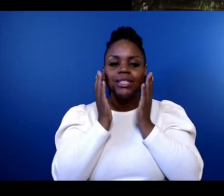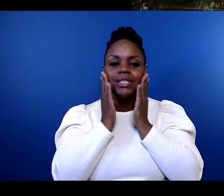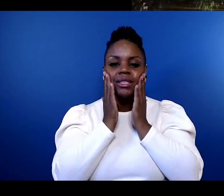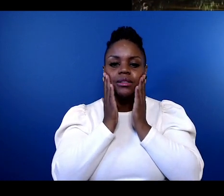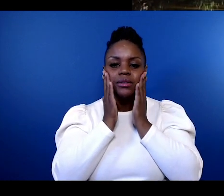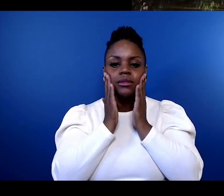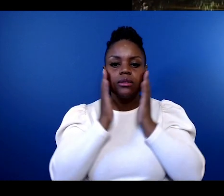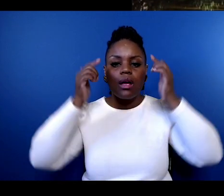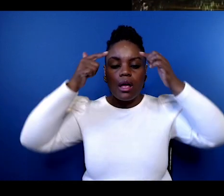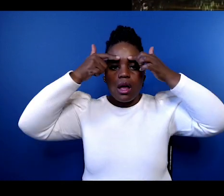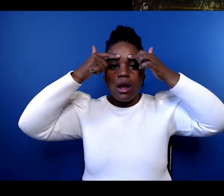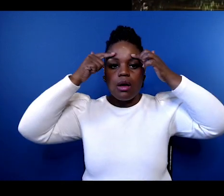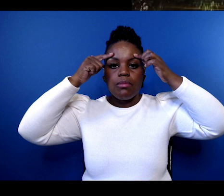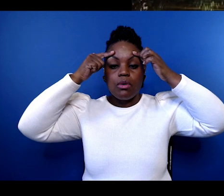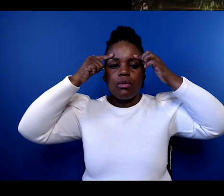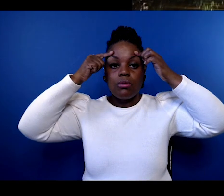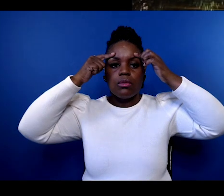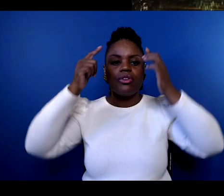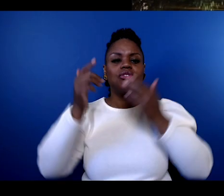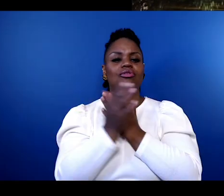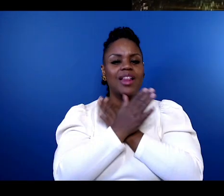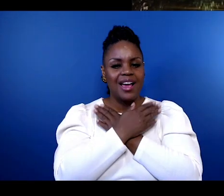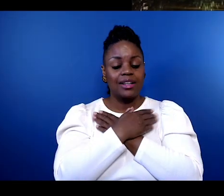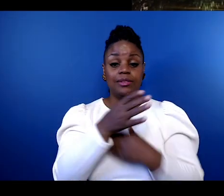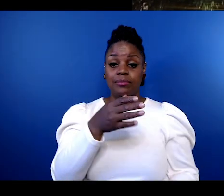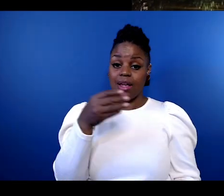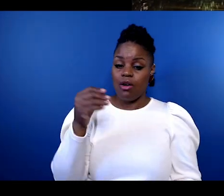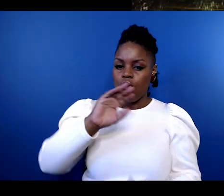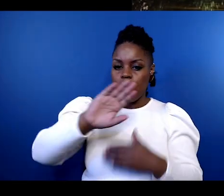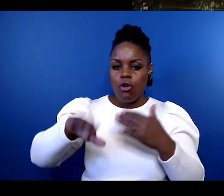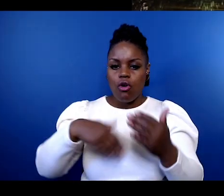Now very gently wiggle the fingers,